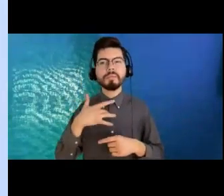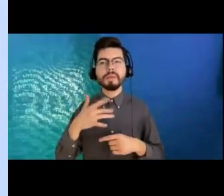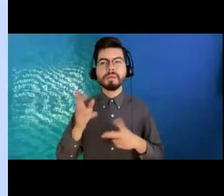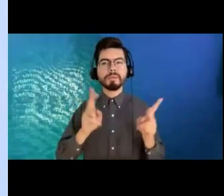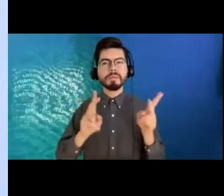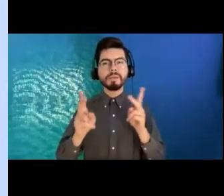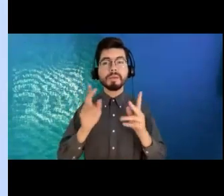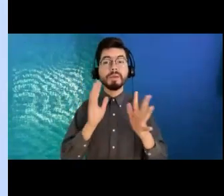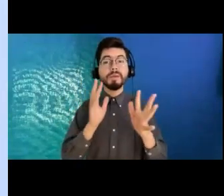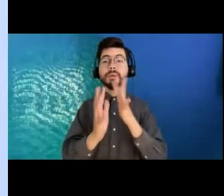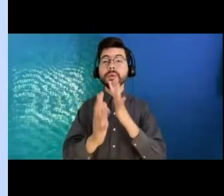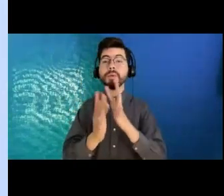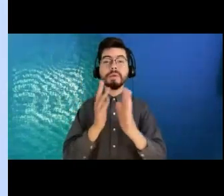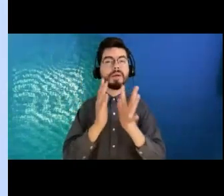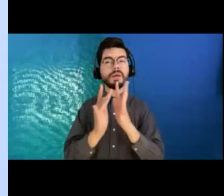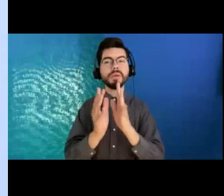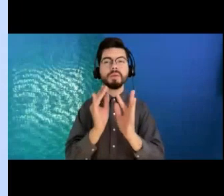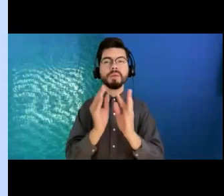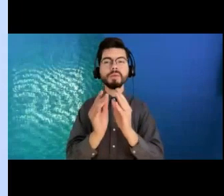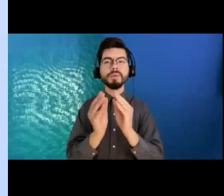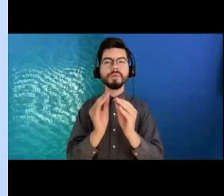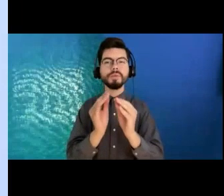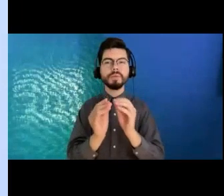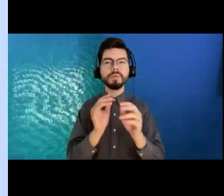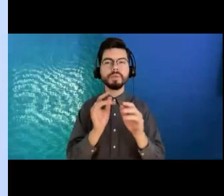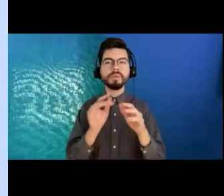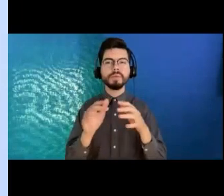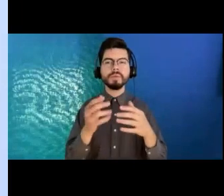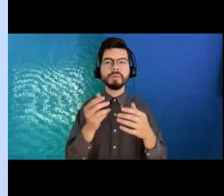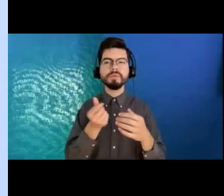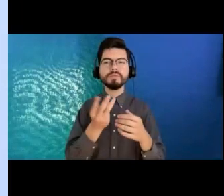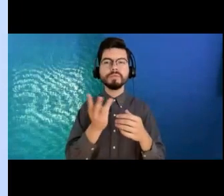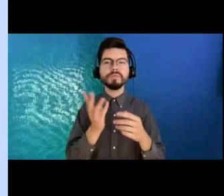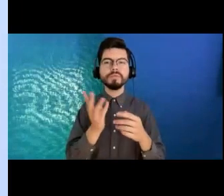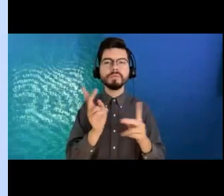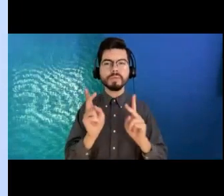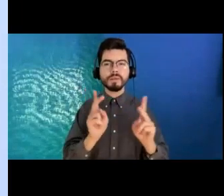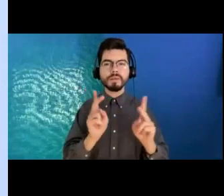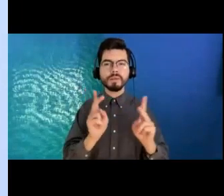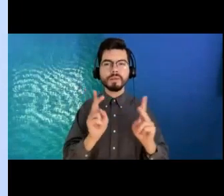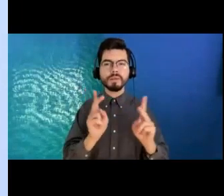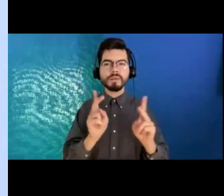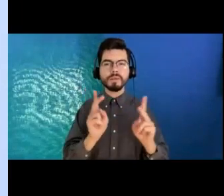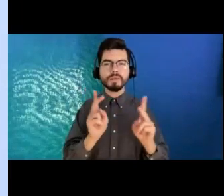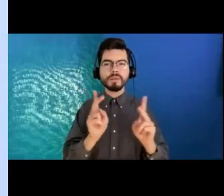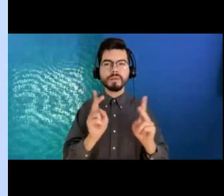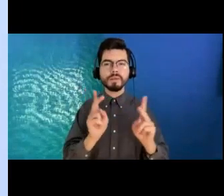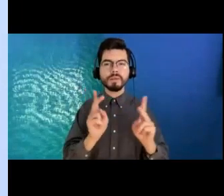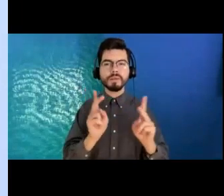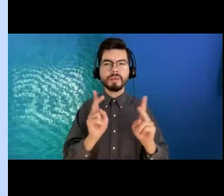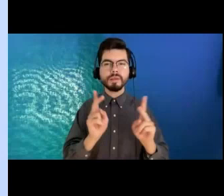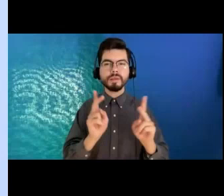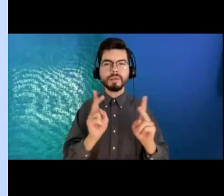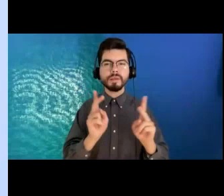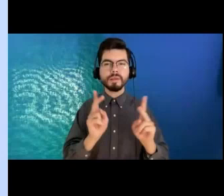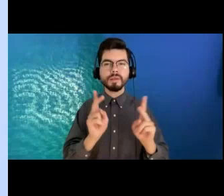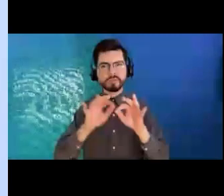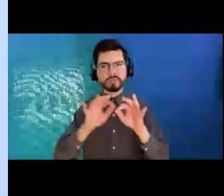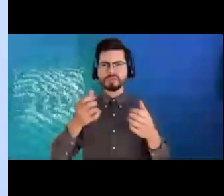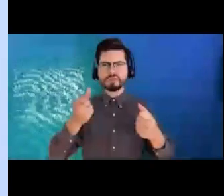anybody out there. But not only that, just get out of your car, right? And I mean, I saw this at the